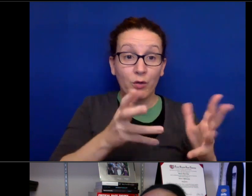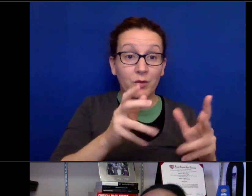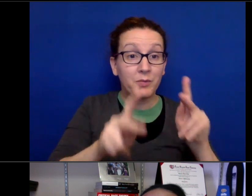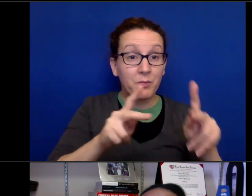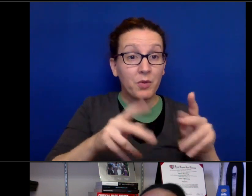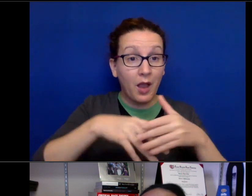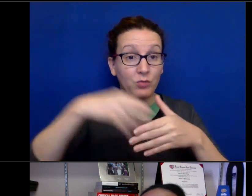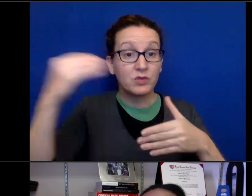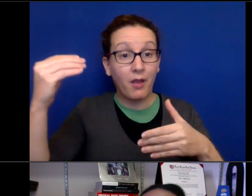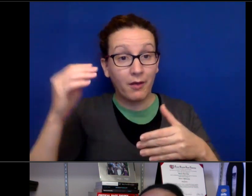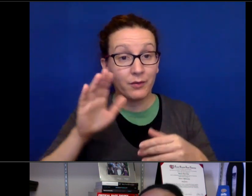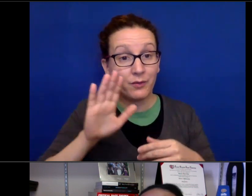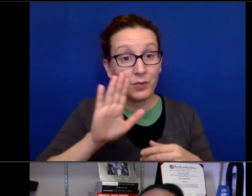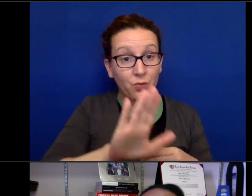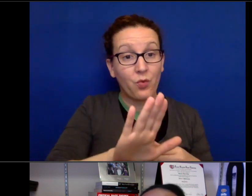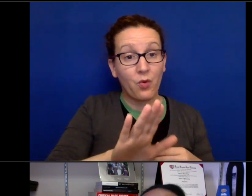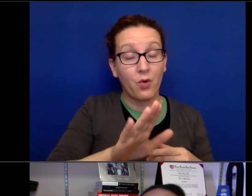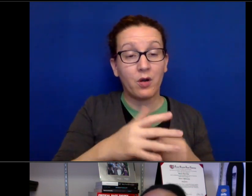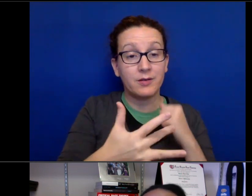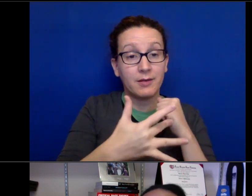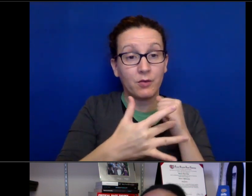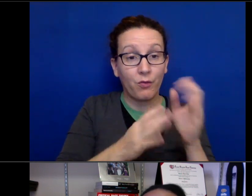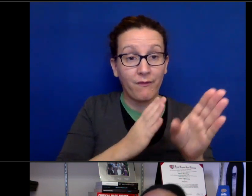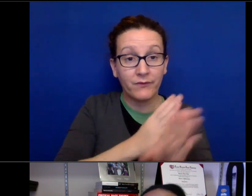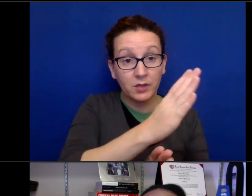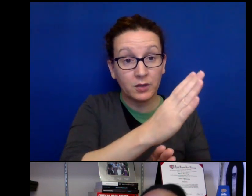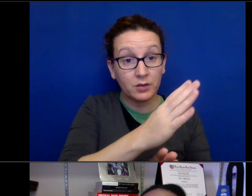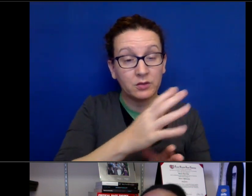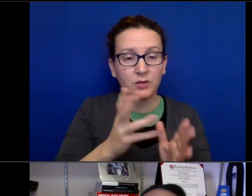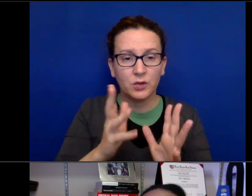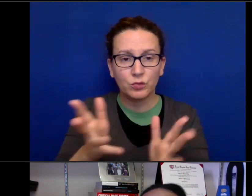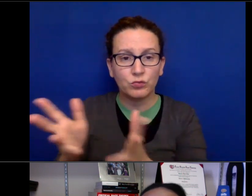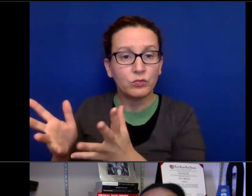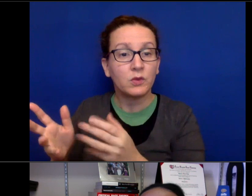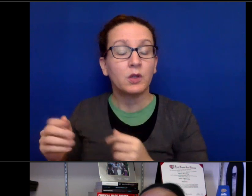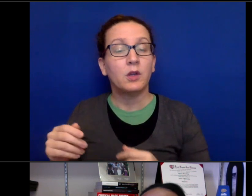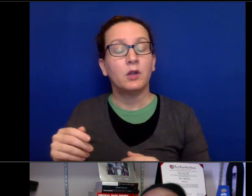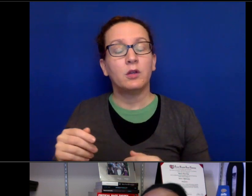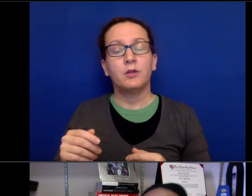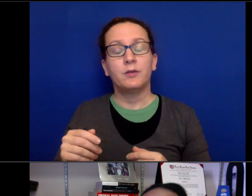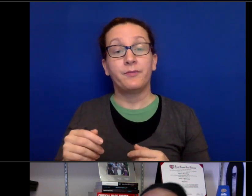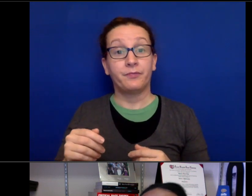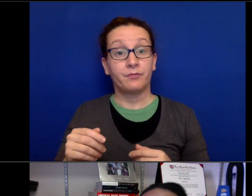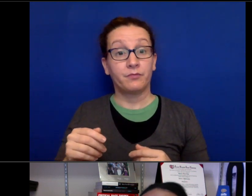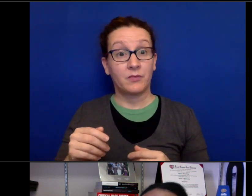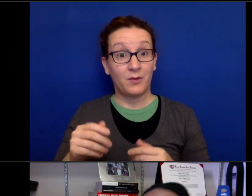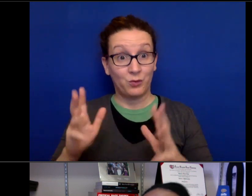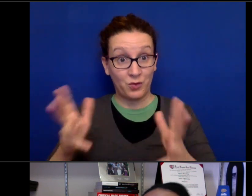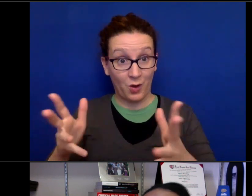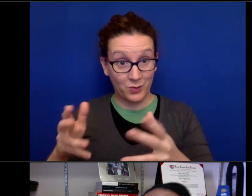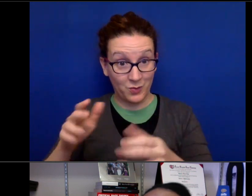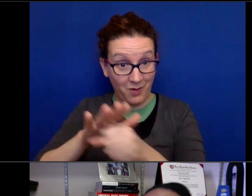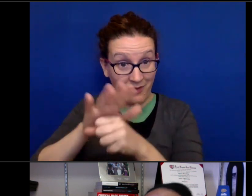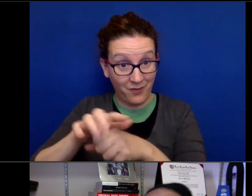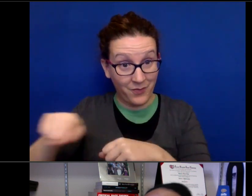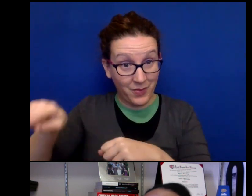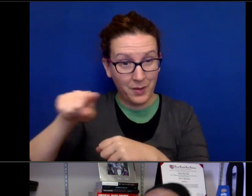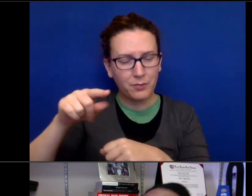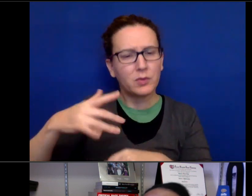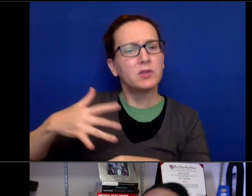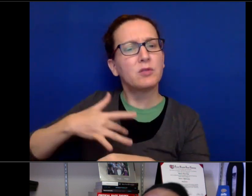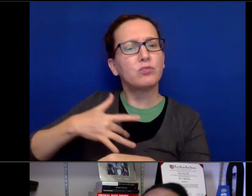of your technical field. So if you talk to enough of them, you get a sense of what's